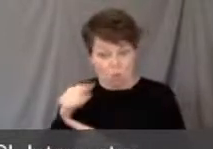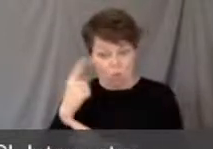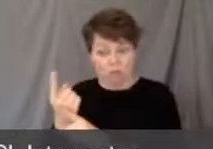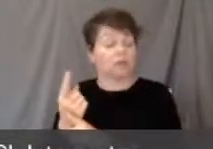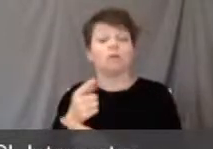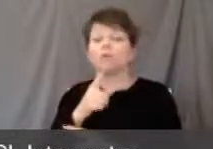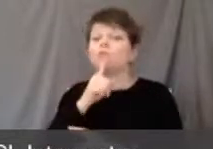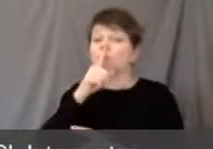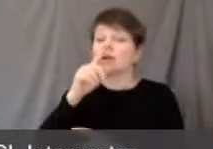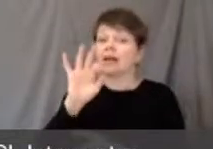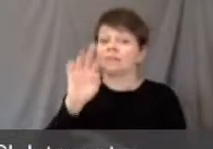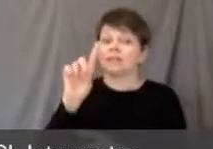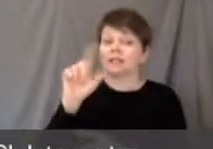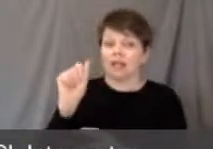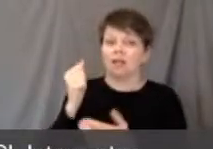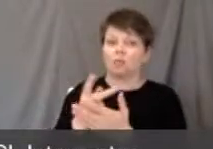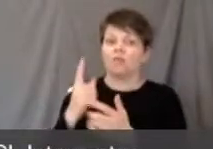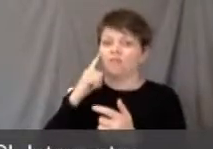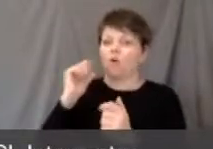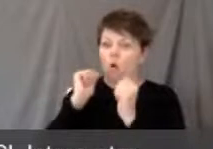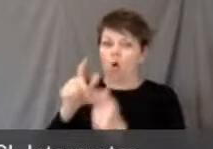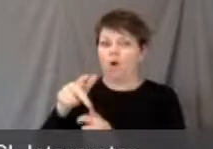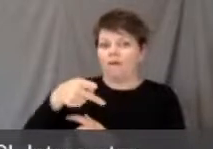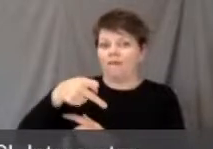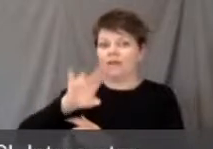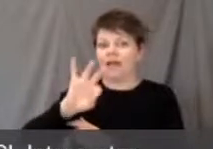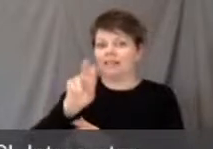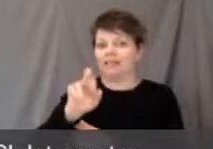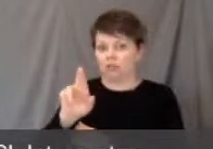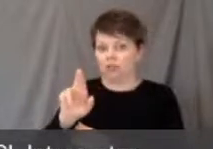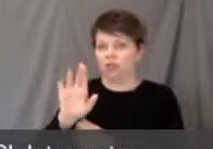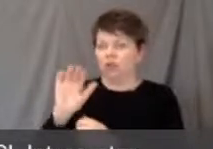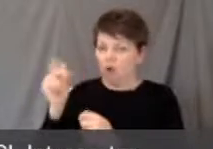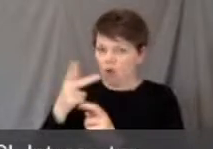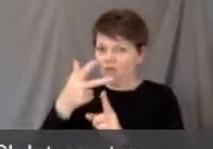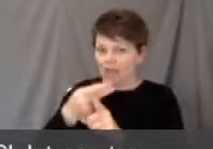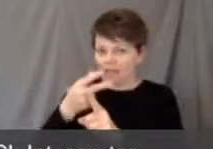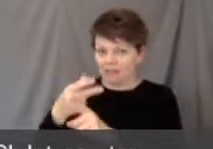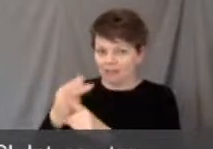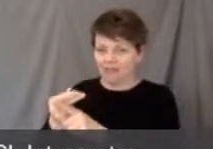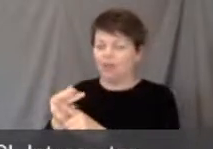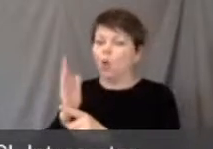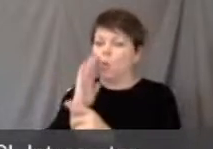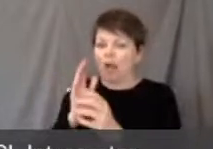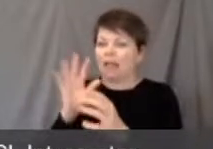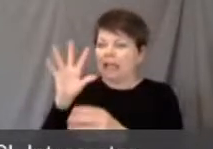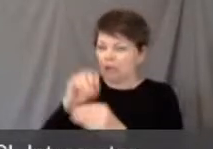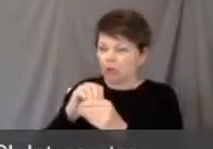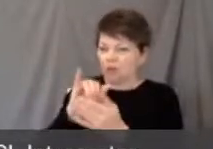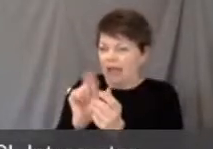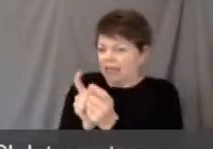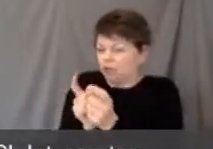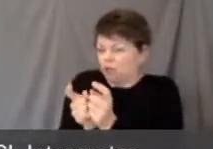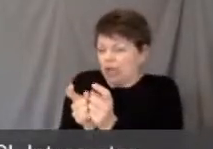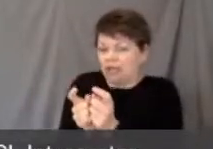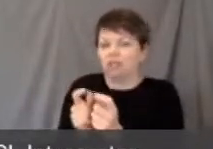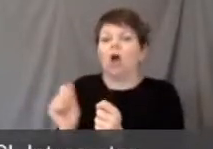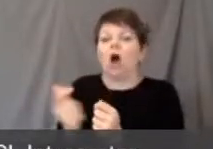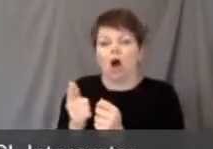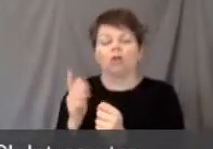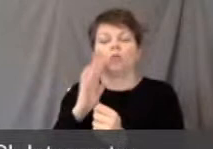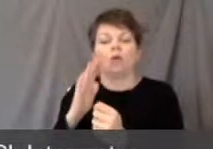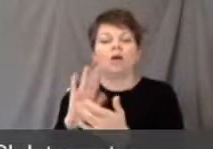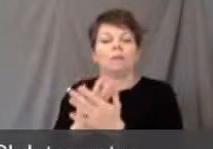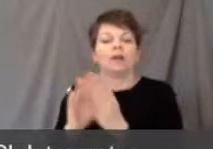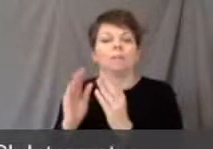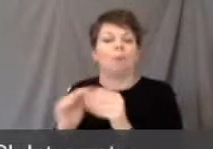approved it for all of Pfizer vaccines. So their plan is to eventually transition all of their vaccines to include this slight change to make them all more refrigerator